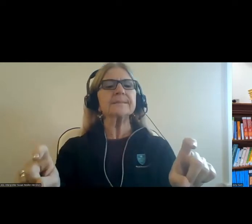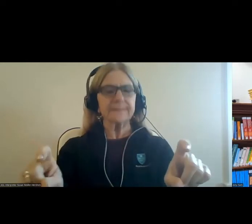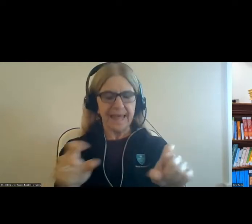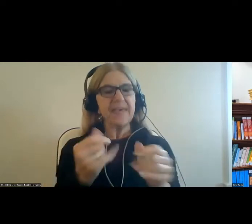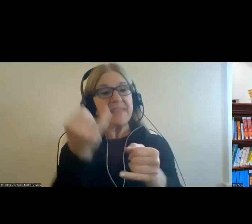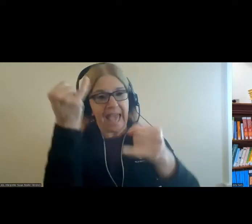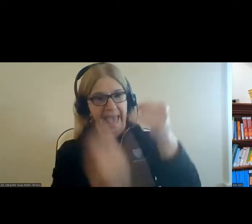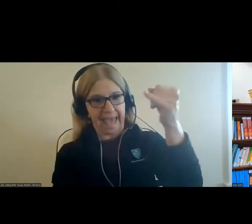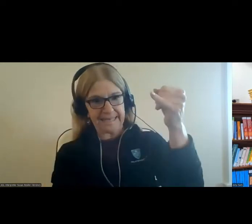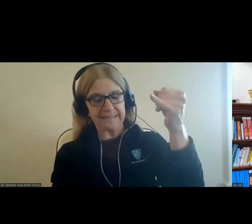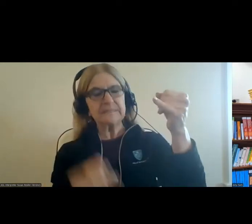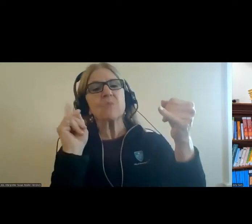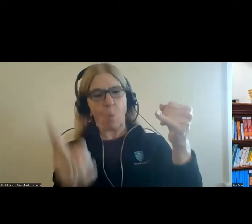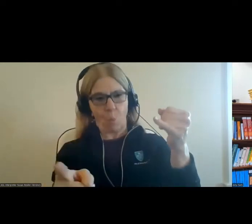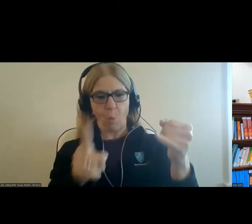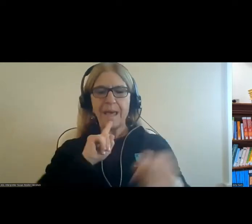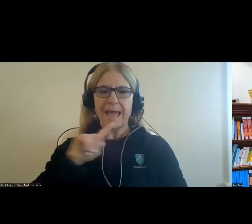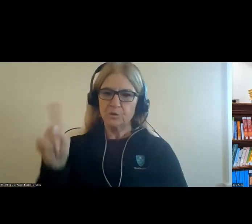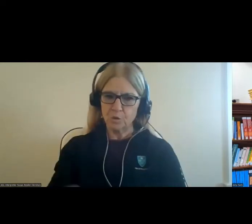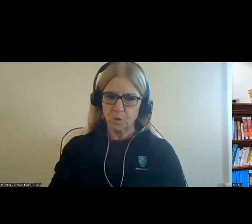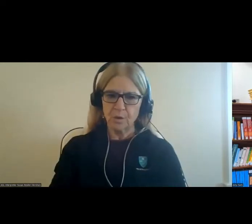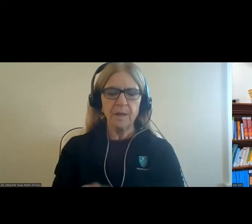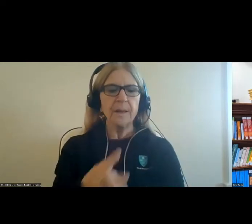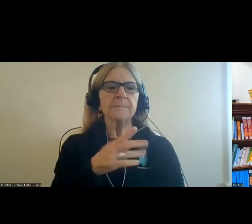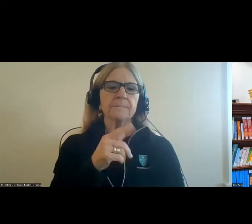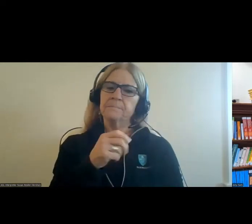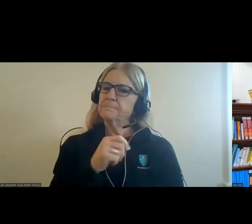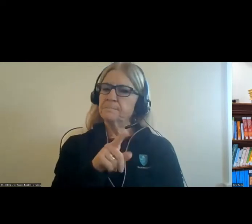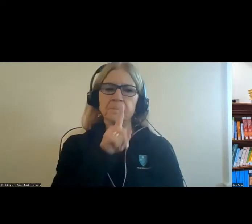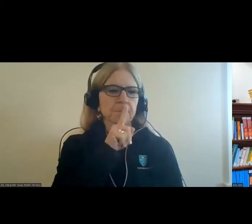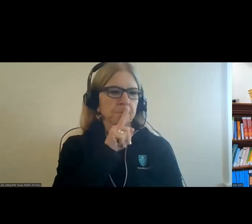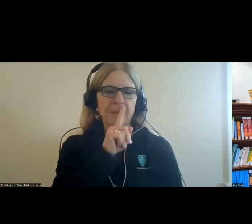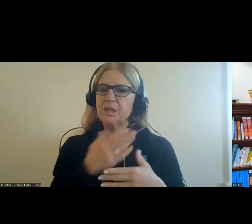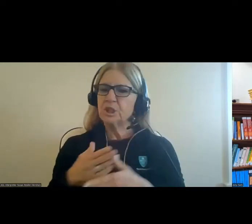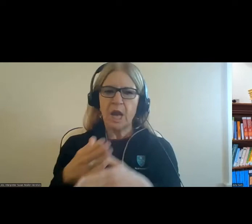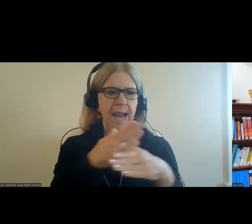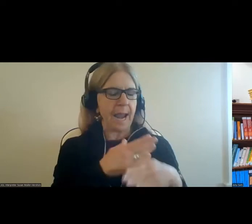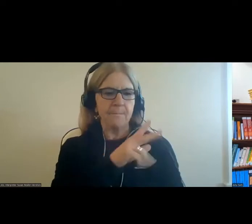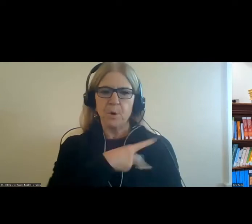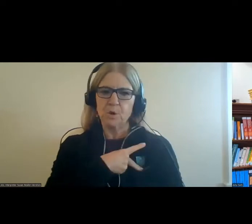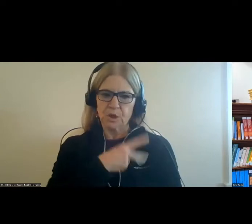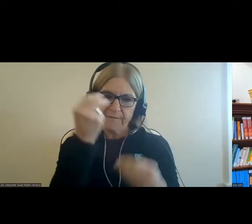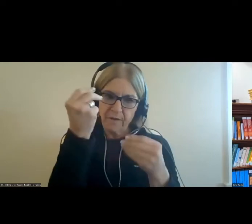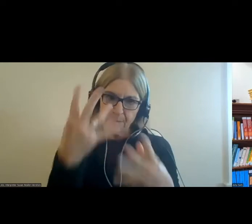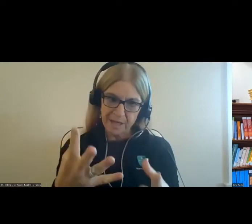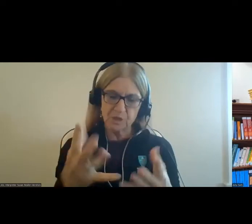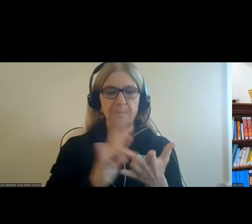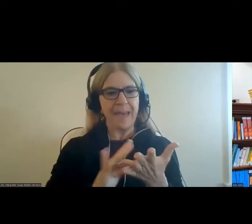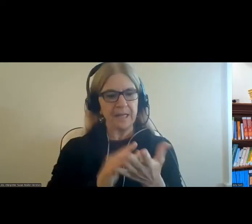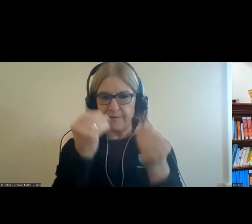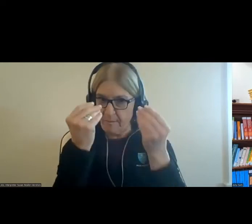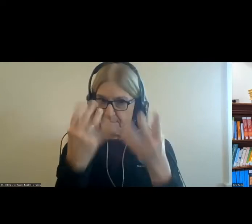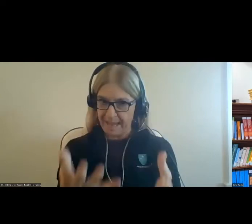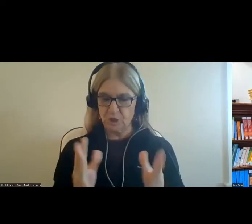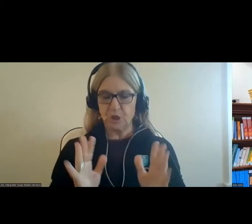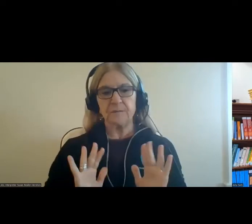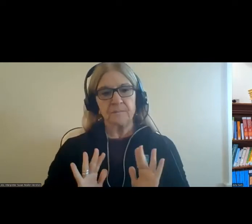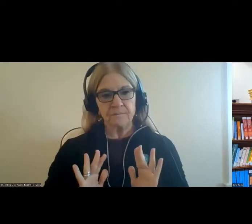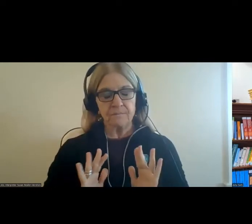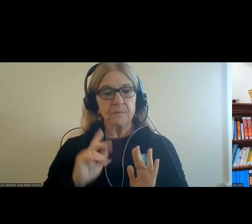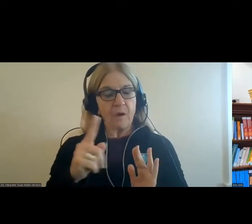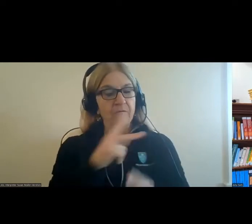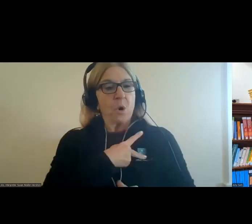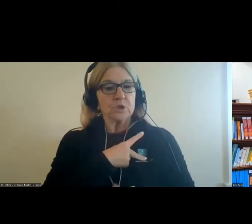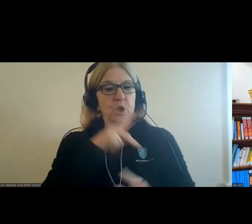session. Please do not share any personal medical information or questions in the Q&A. If you have a personal medical